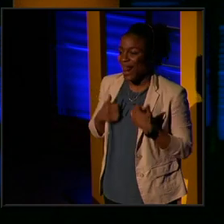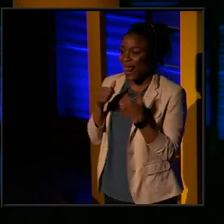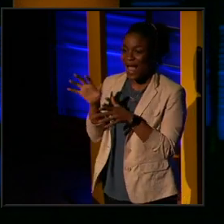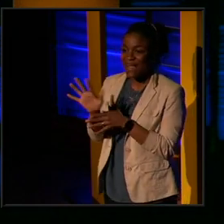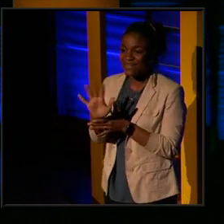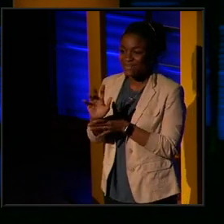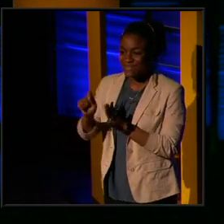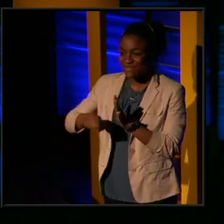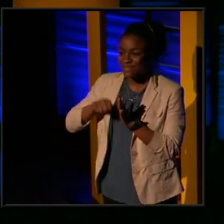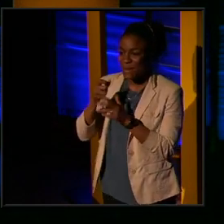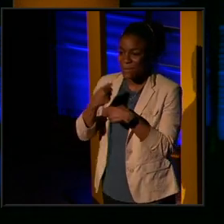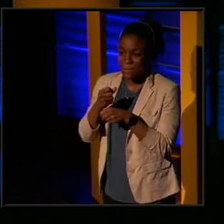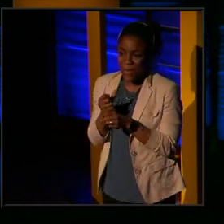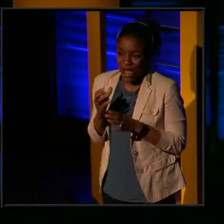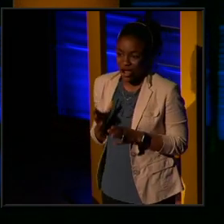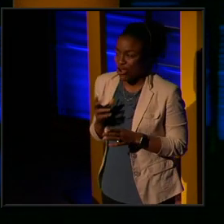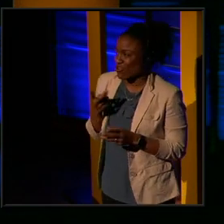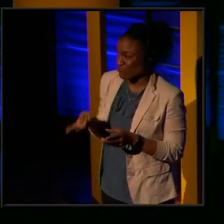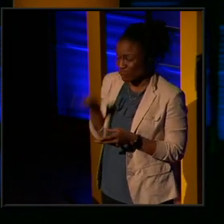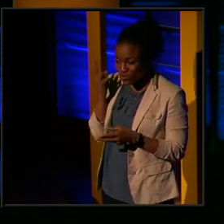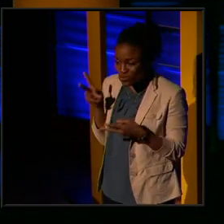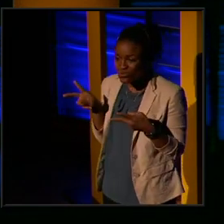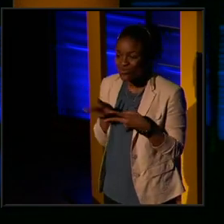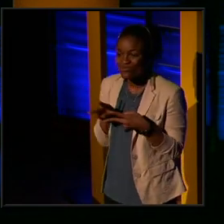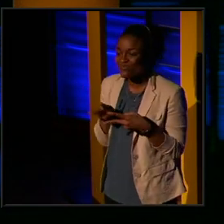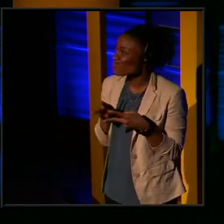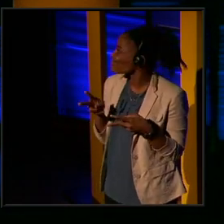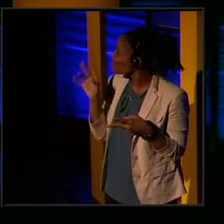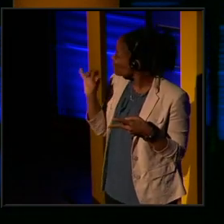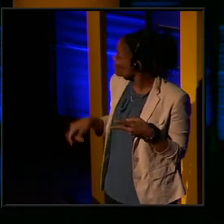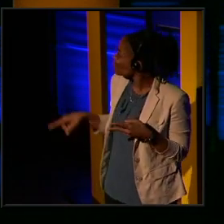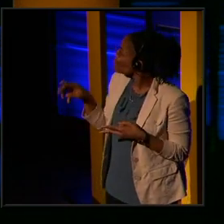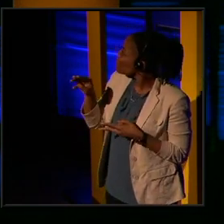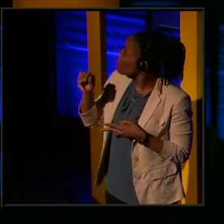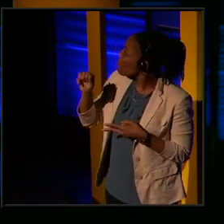Geographic Explorers Malaika Vaz and Jahawi Bertolli.